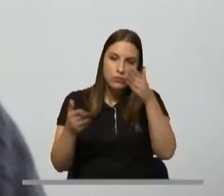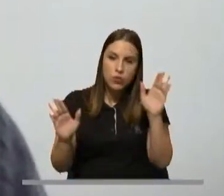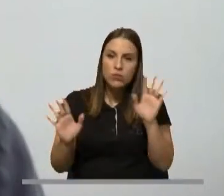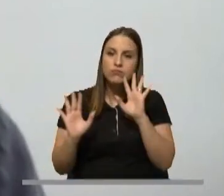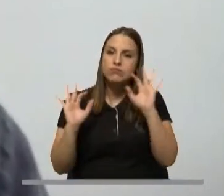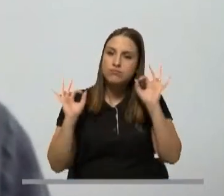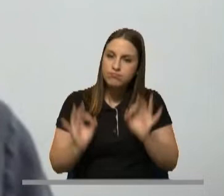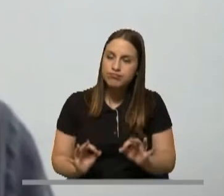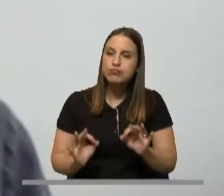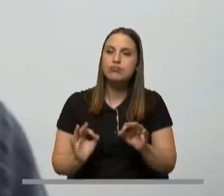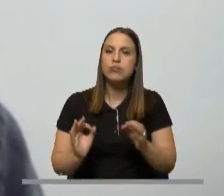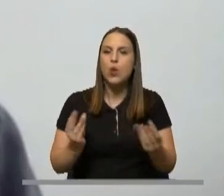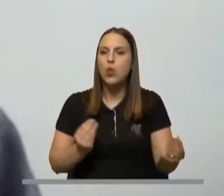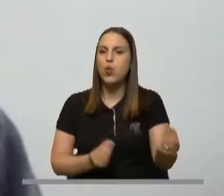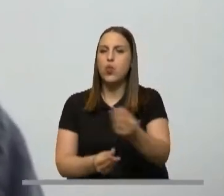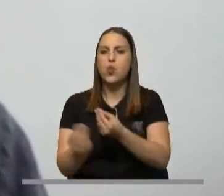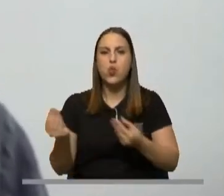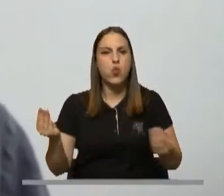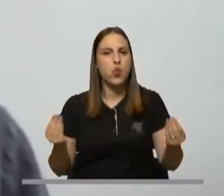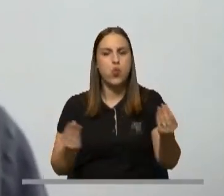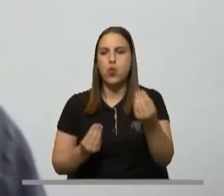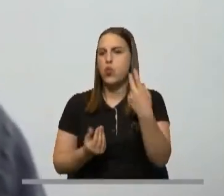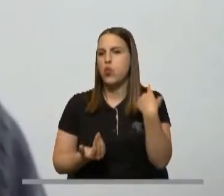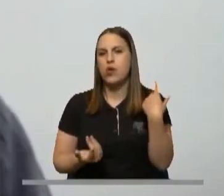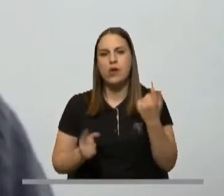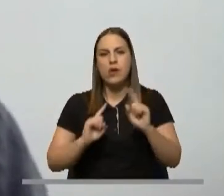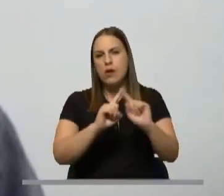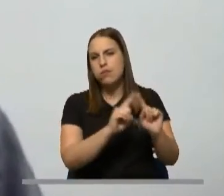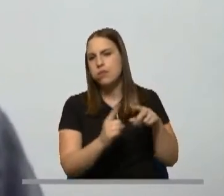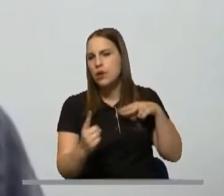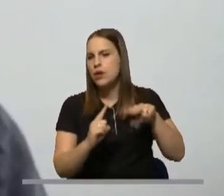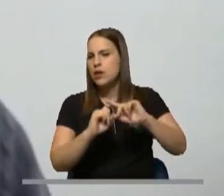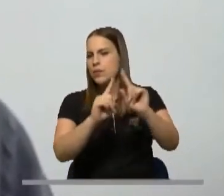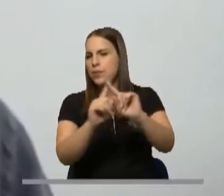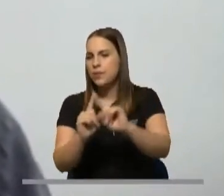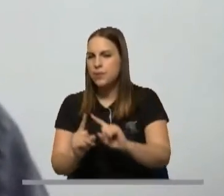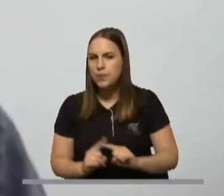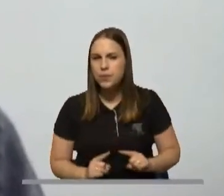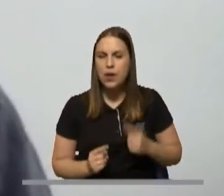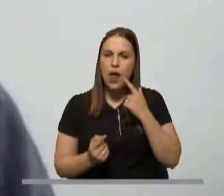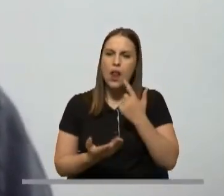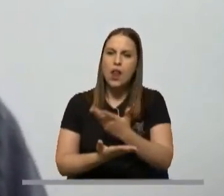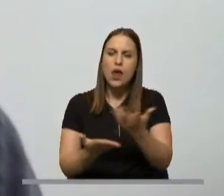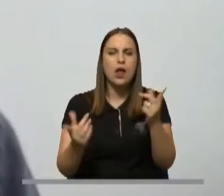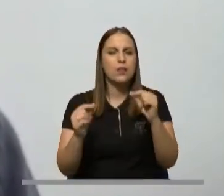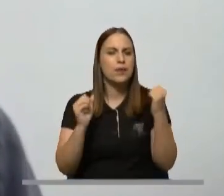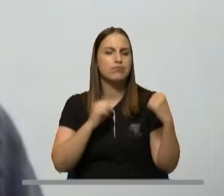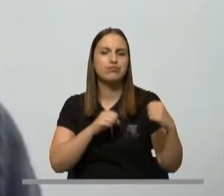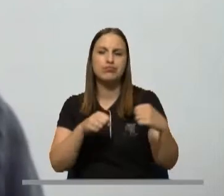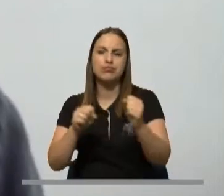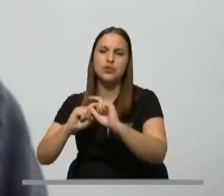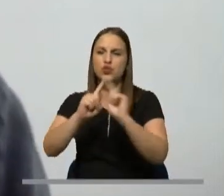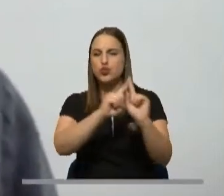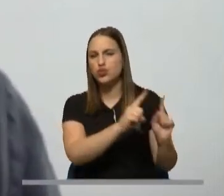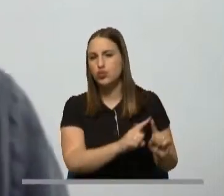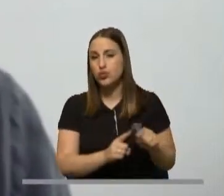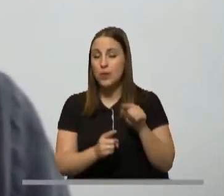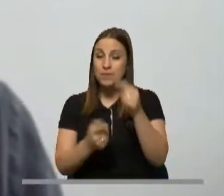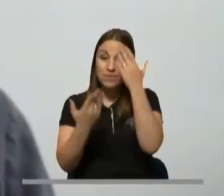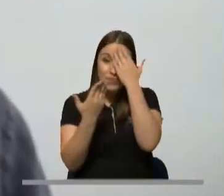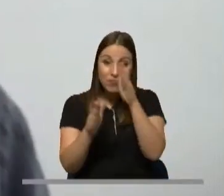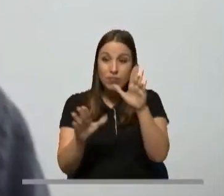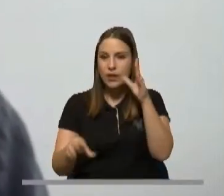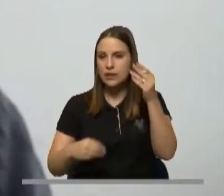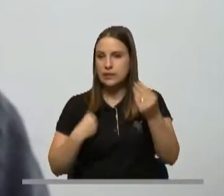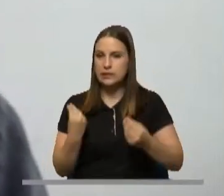guaranteeing pluralism, minimizing imposition, enable the revision of agreements. These democratic